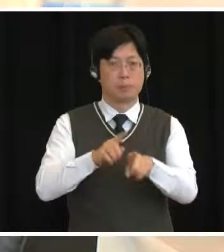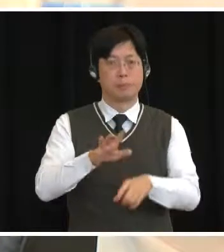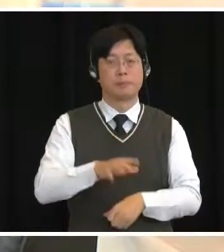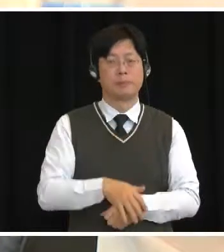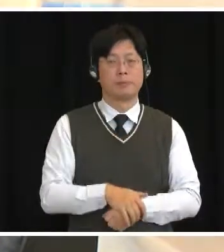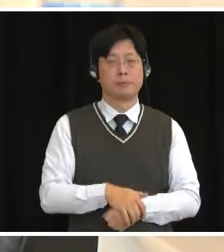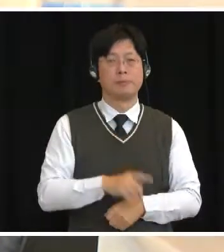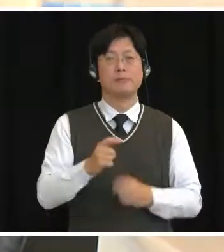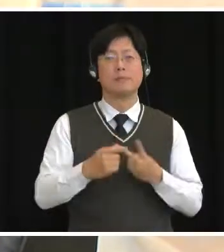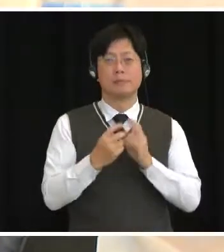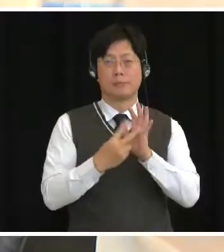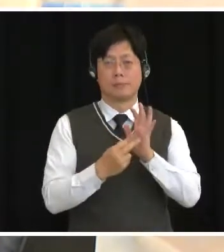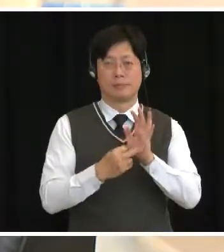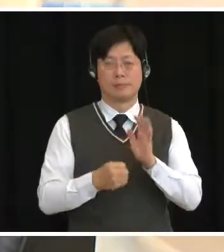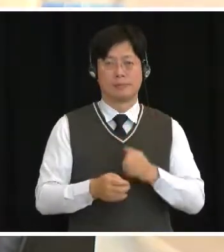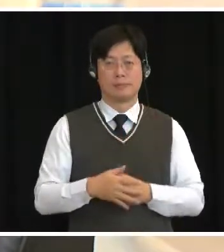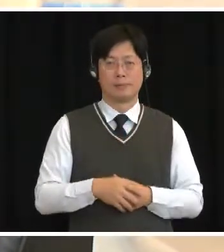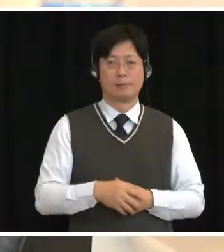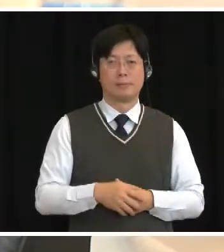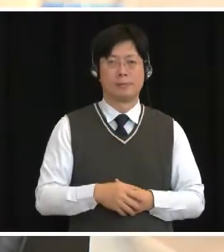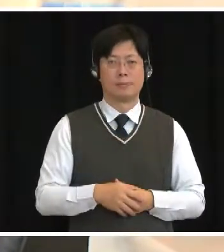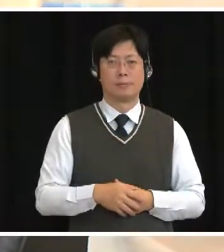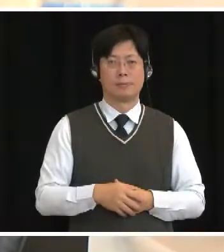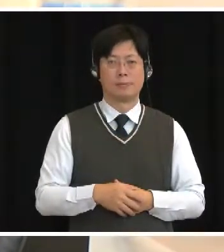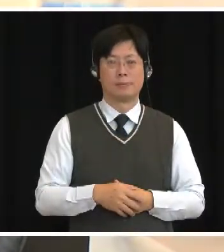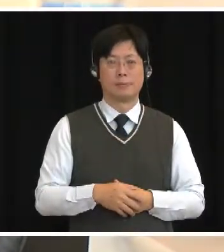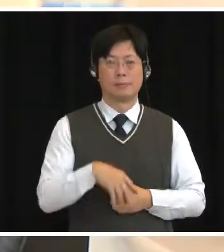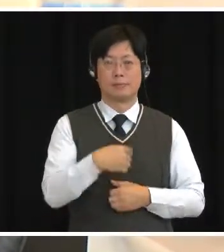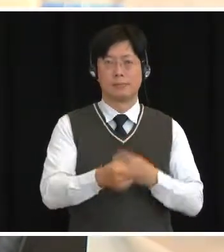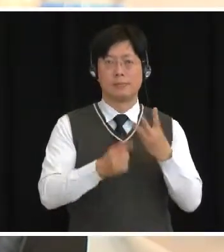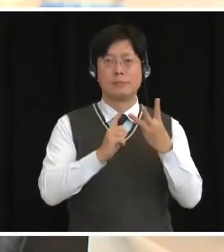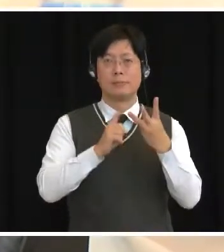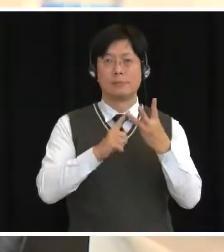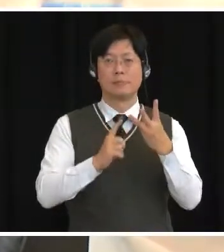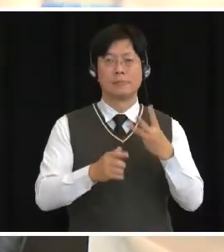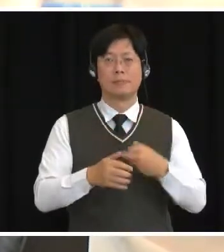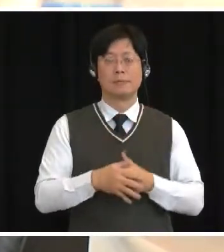CRC. So that is our stance. I would like to make it clear now.